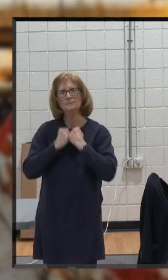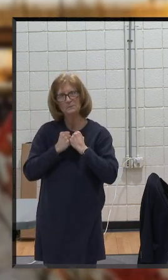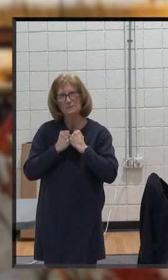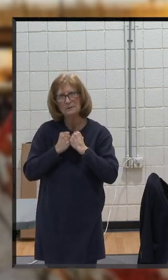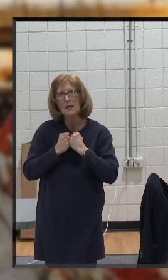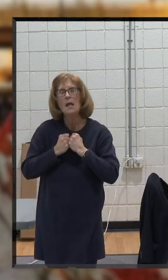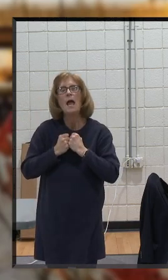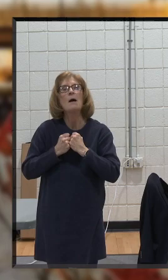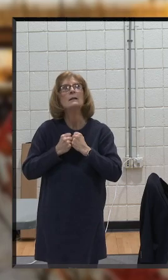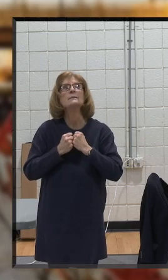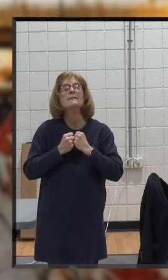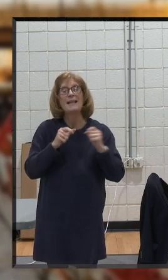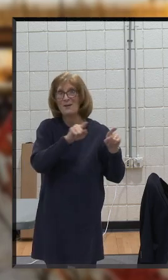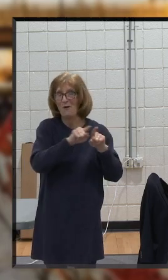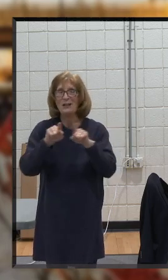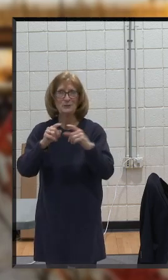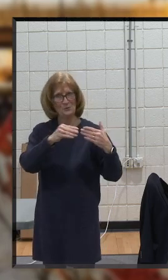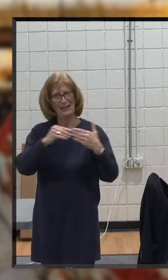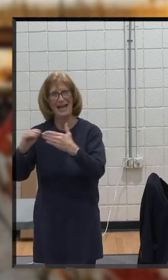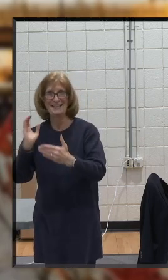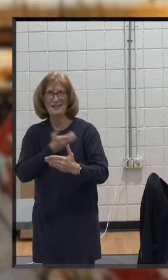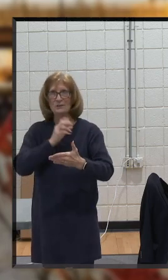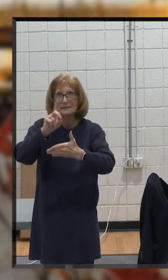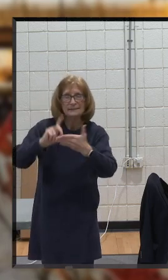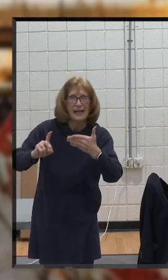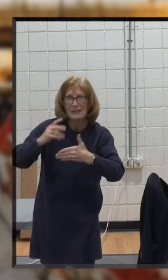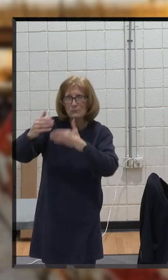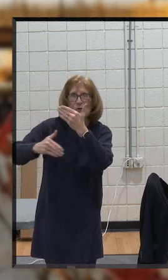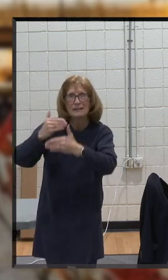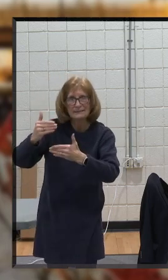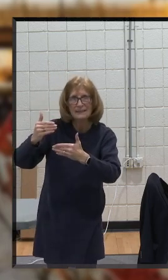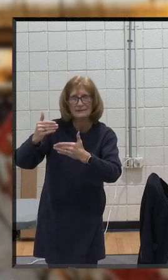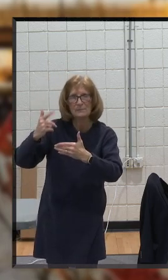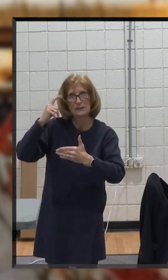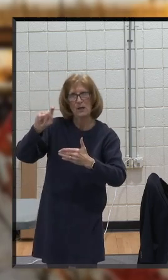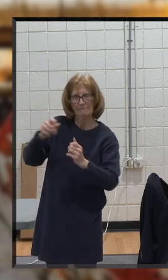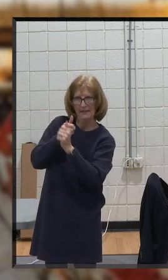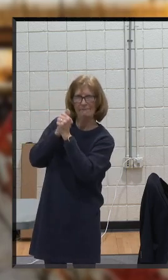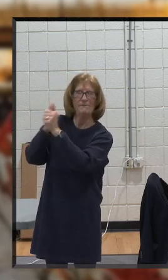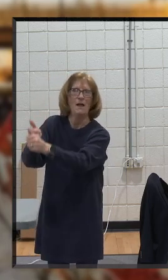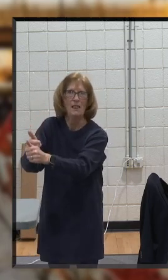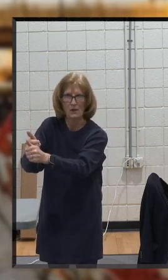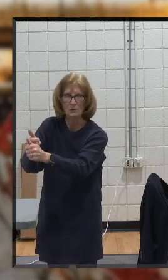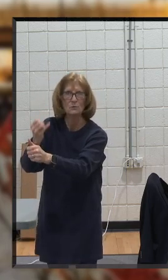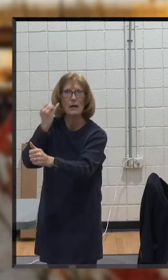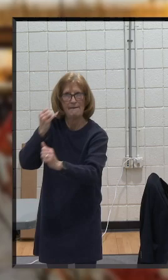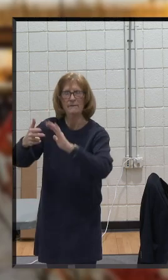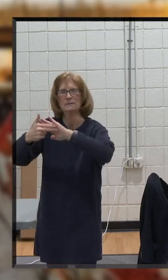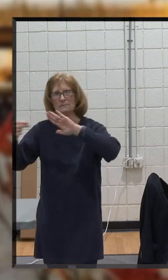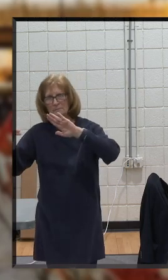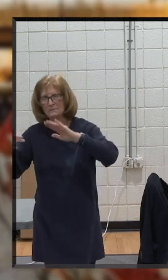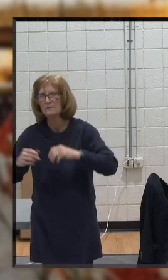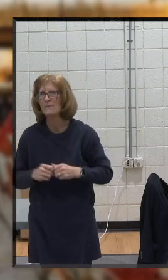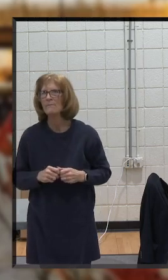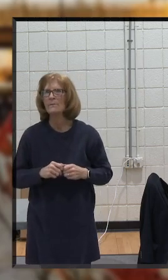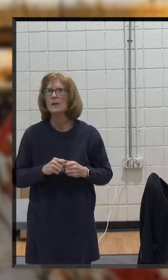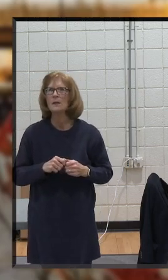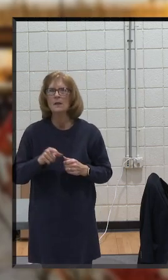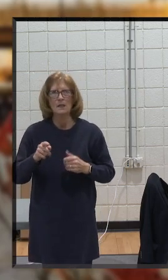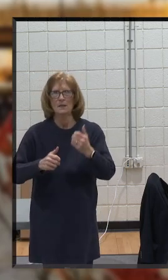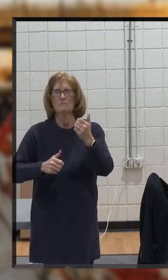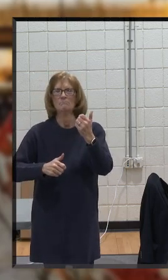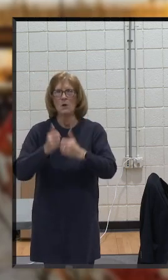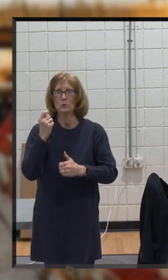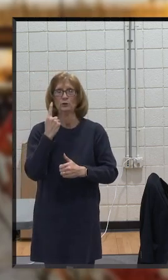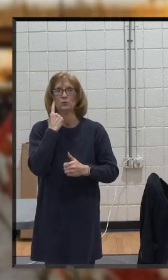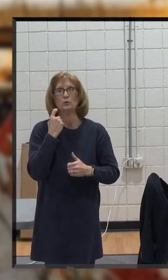the design process, as the team will discuss in a little bit. The most recent rehabilitation